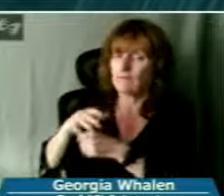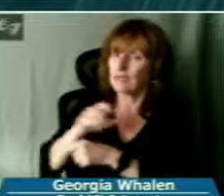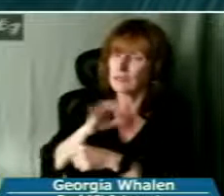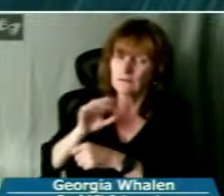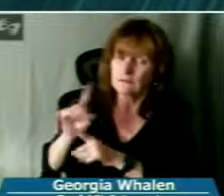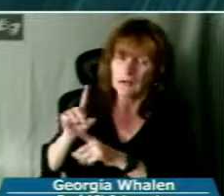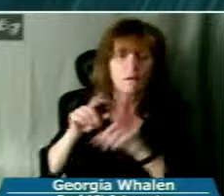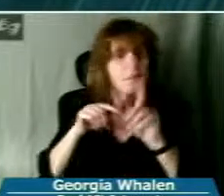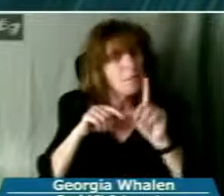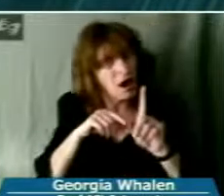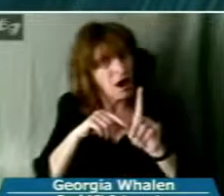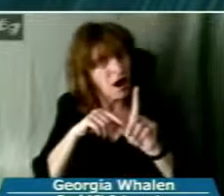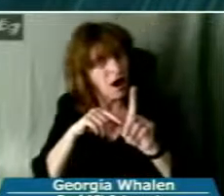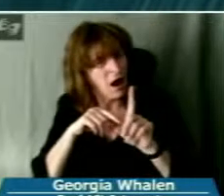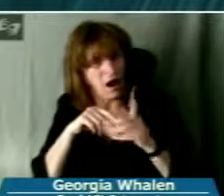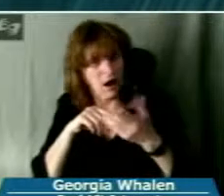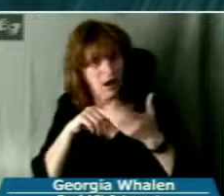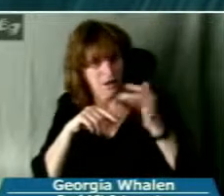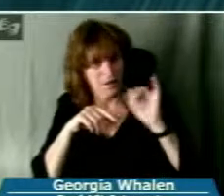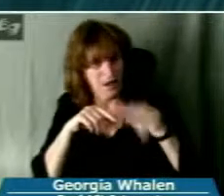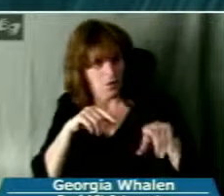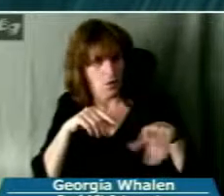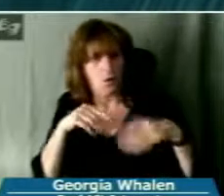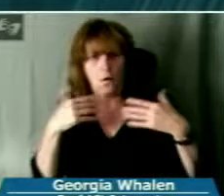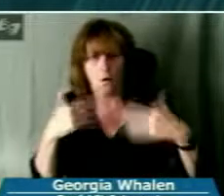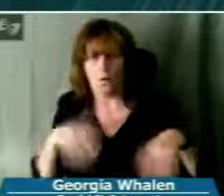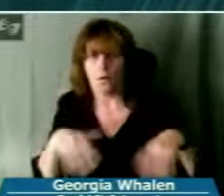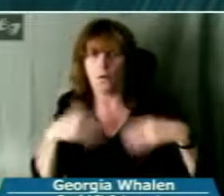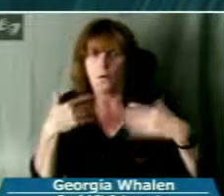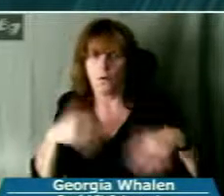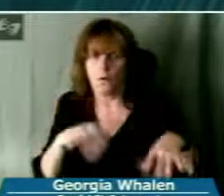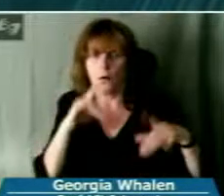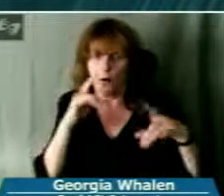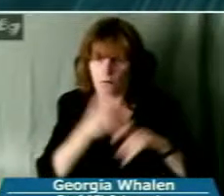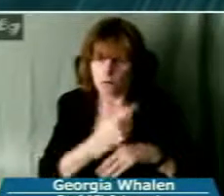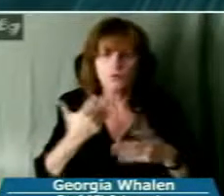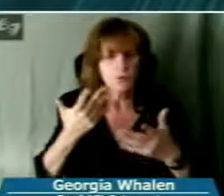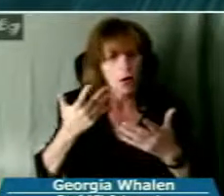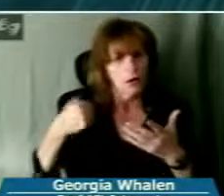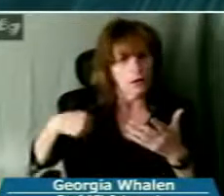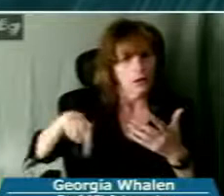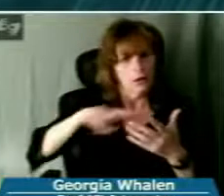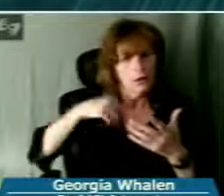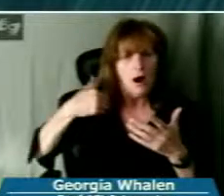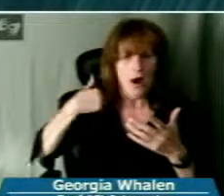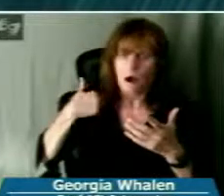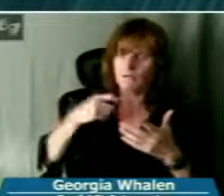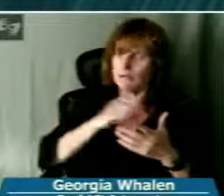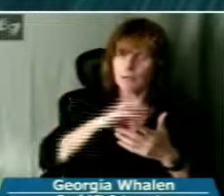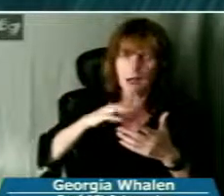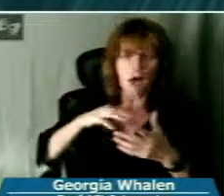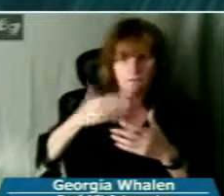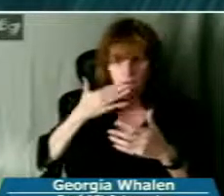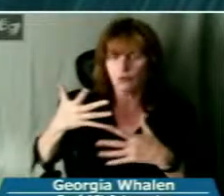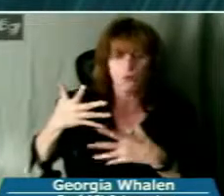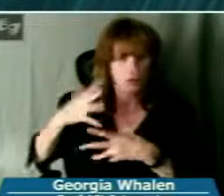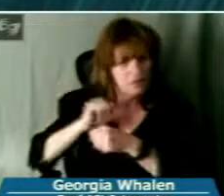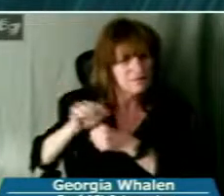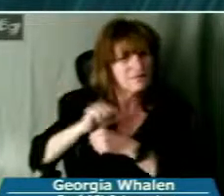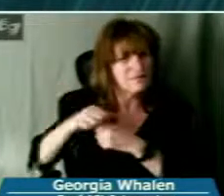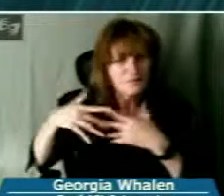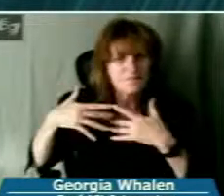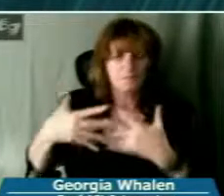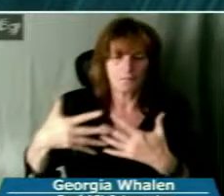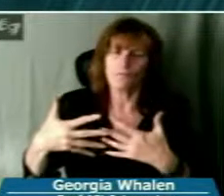of the situation. And so our staff have worked through all of that to get back on top of that. So for now, our plan is to continue to use public